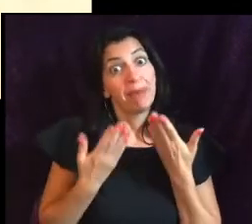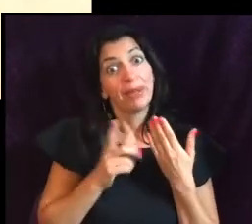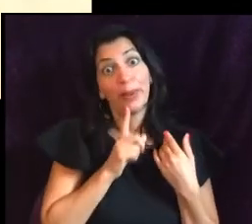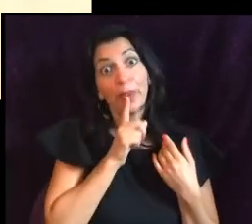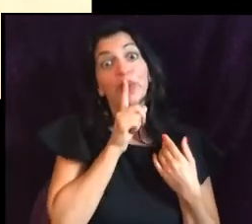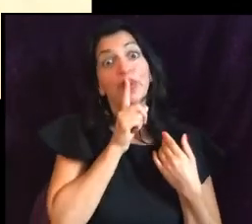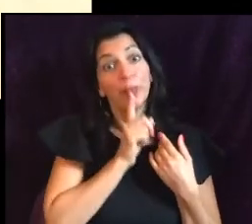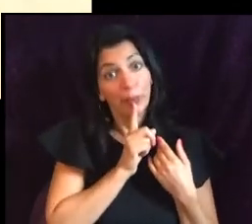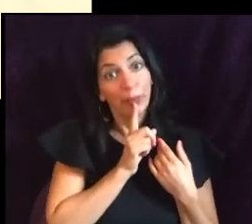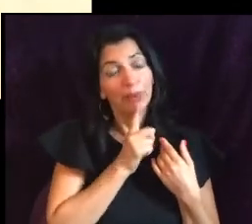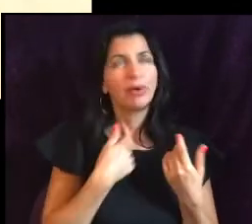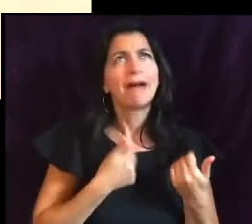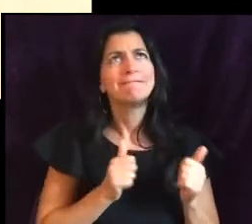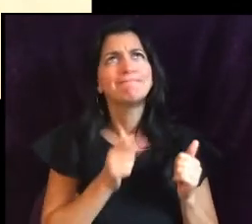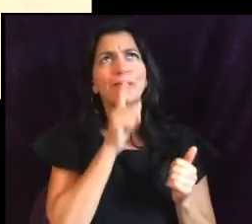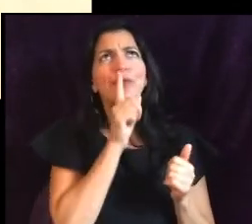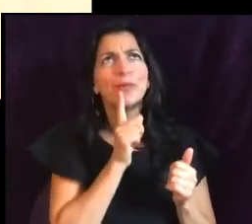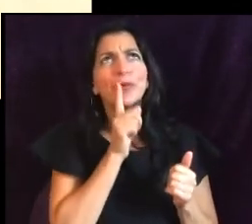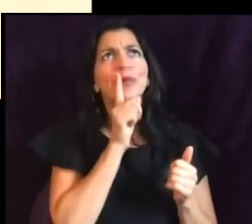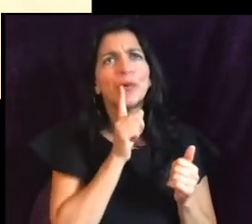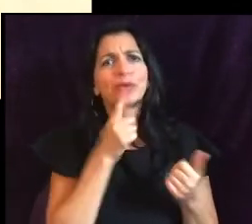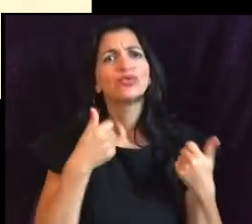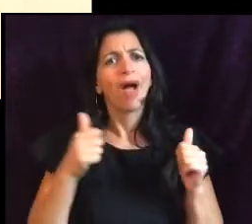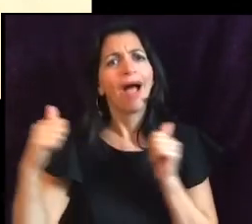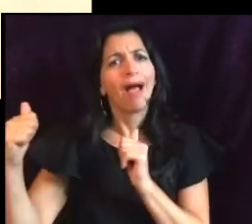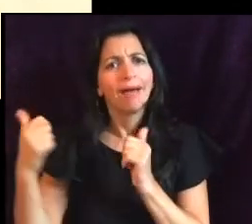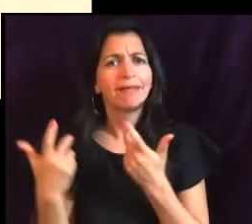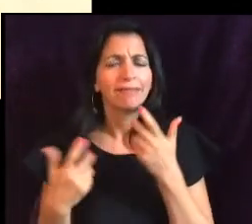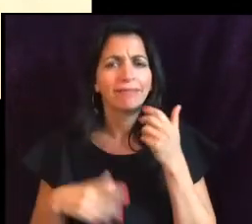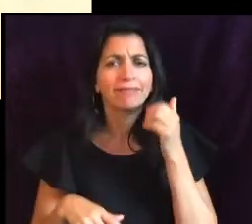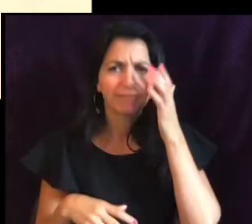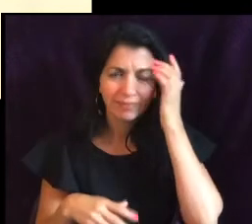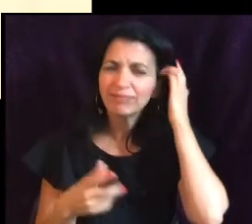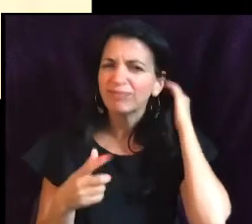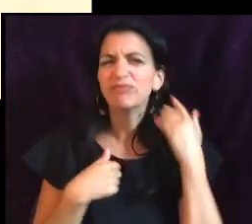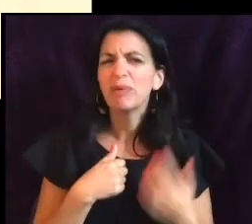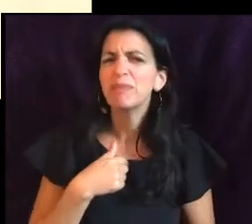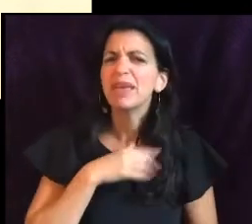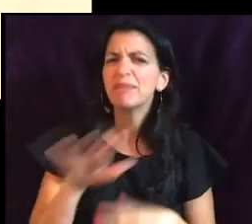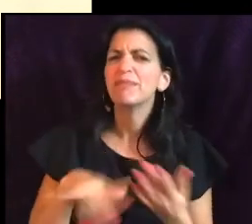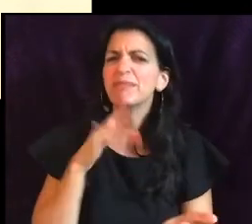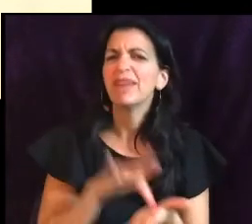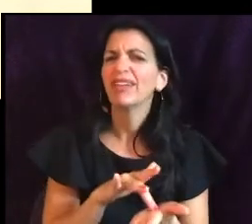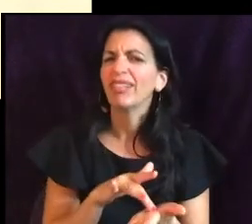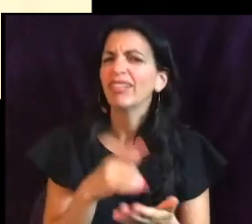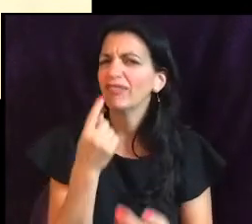higher. For me, I need it just in the middle or even lower.